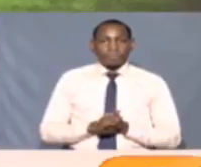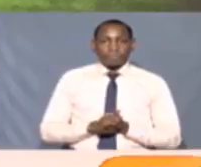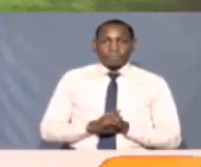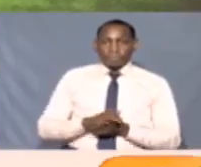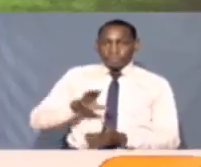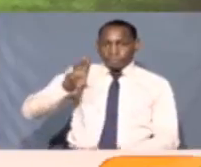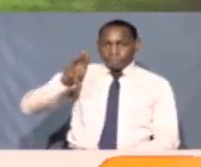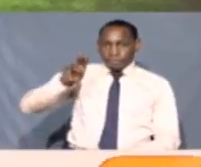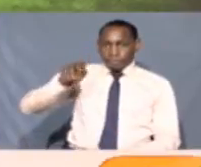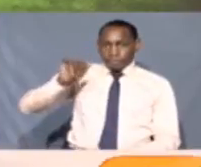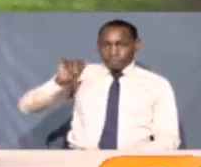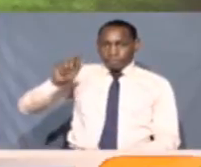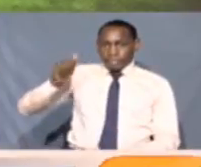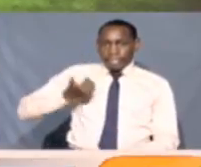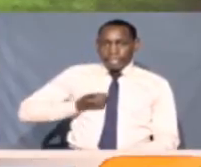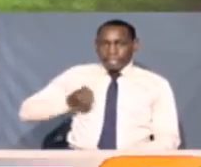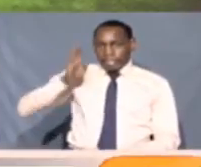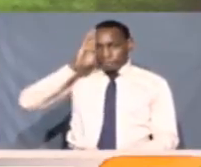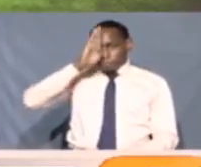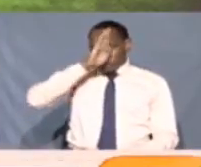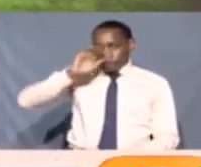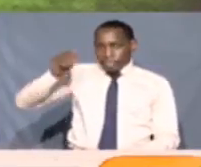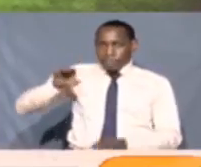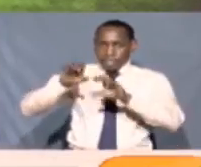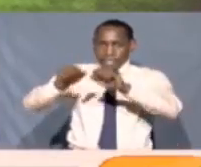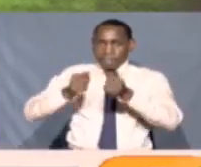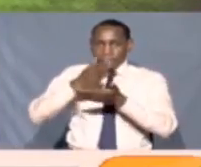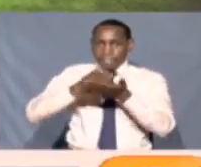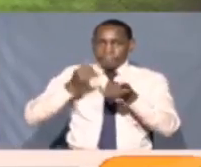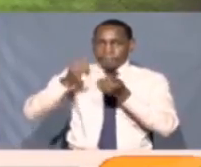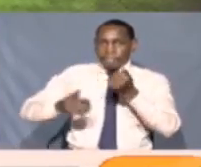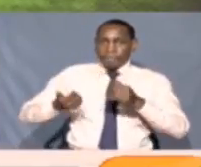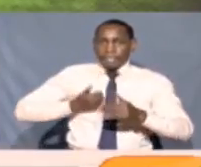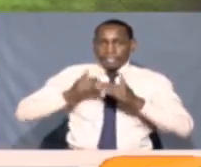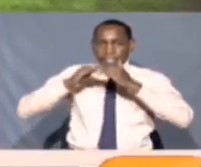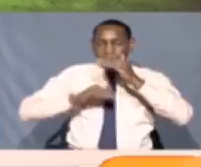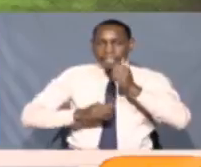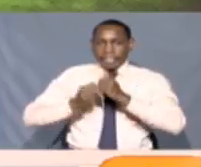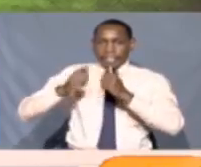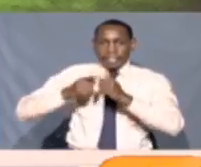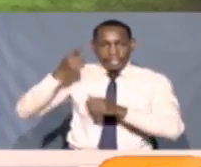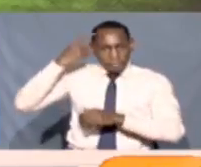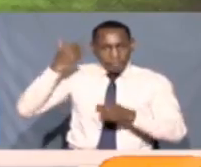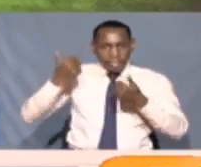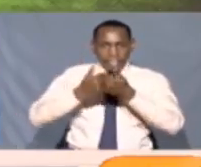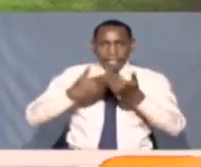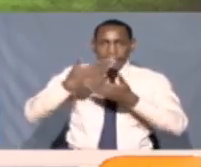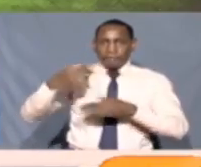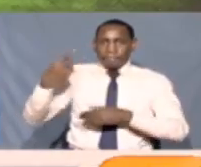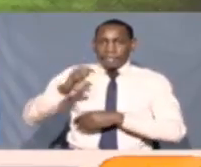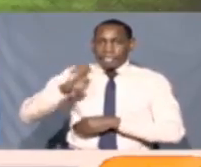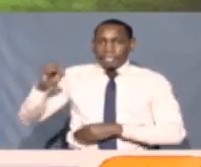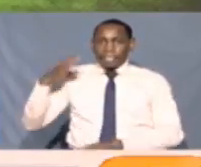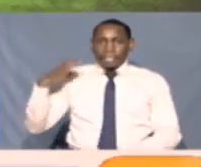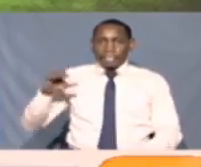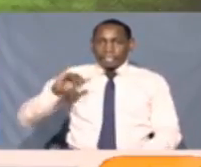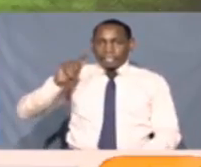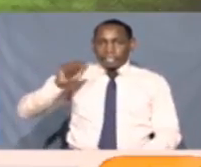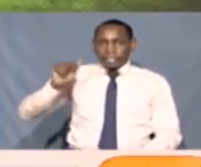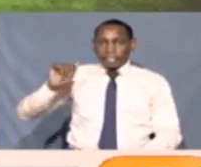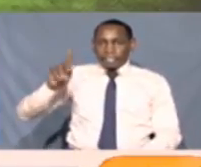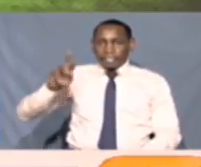Maeni girls from Bungoma County have booked a place in the semi-finals of the girls under 16 Copa Coca-cola tournament after thrashing Eastern champions Itaara